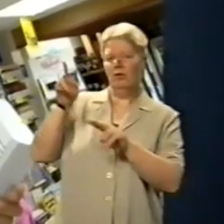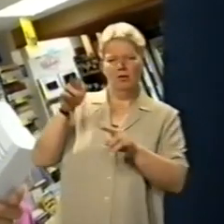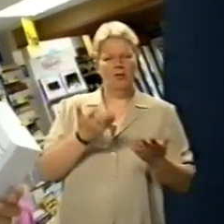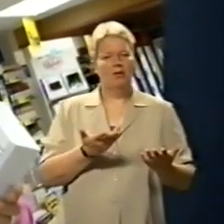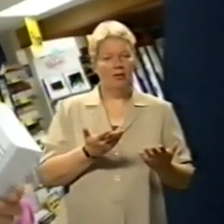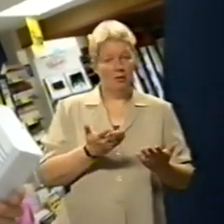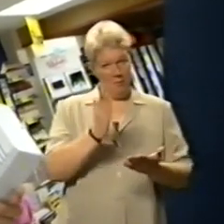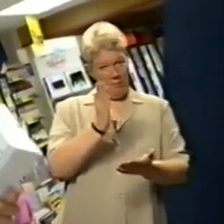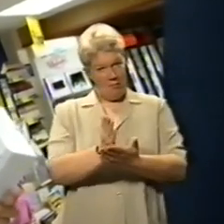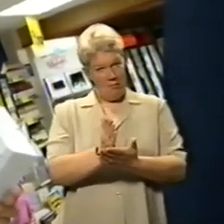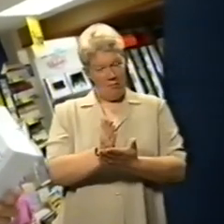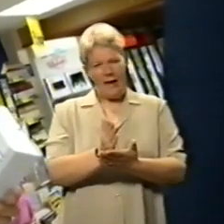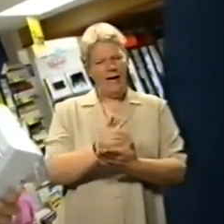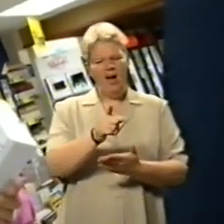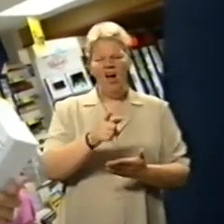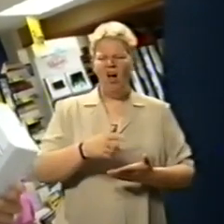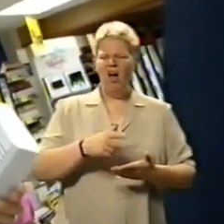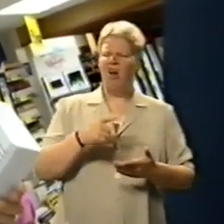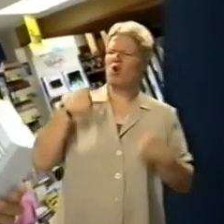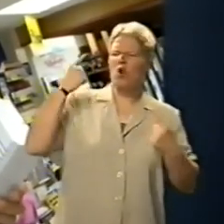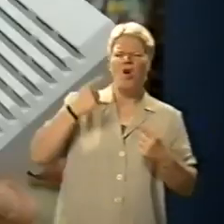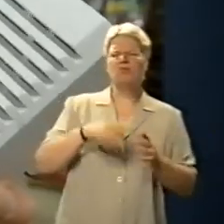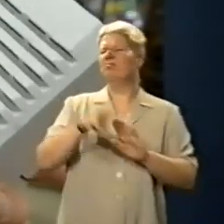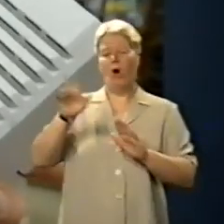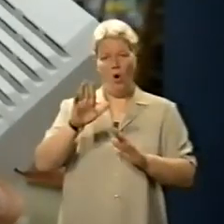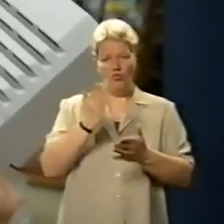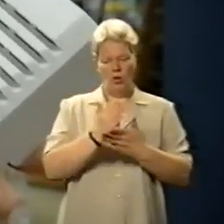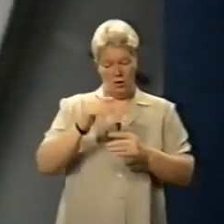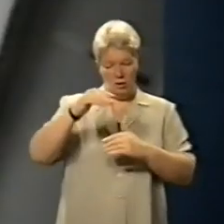sound. It's white noise. Broadband.